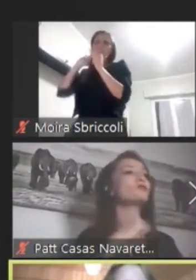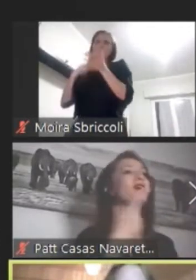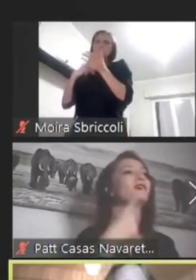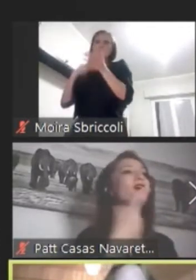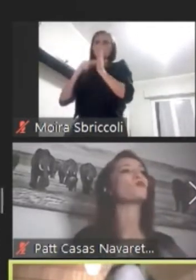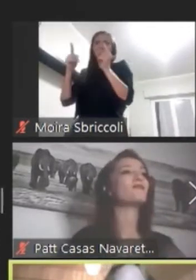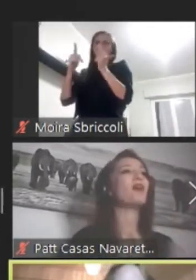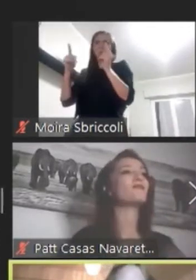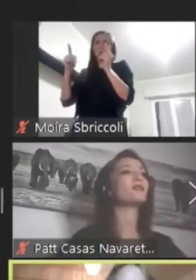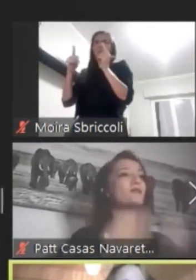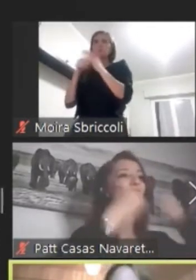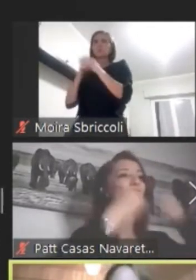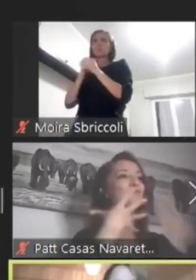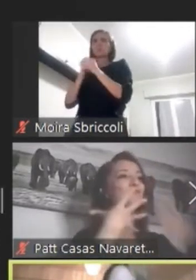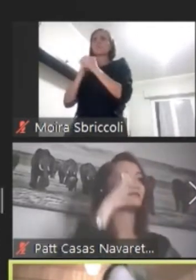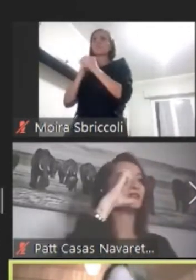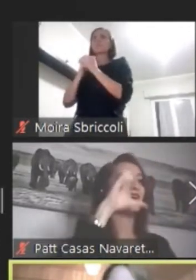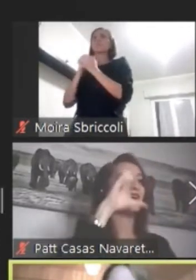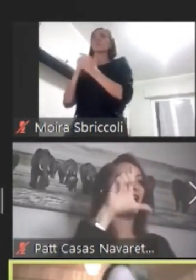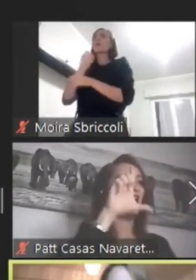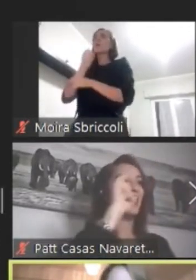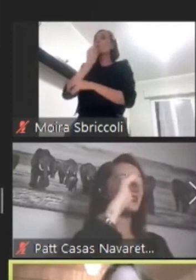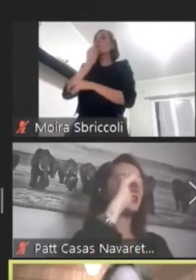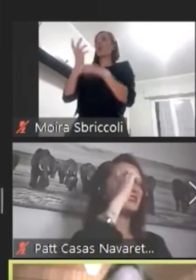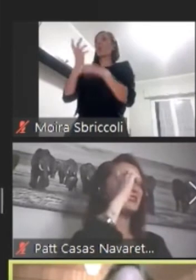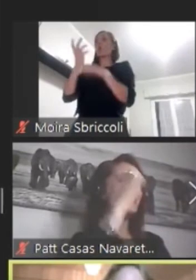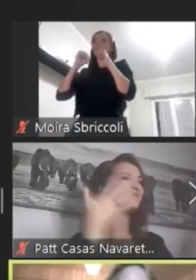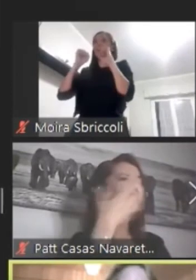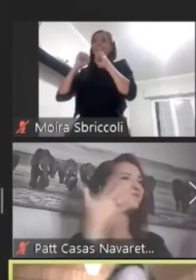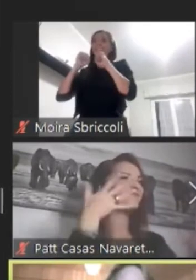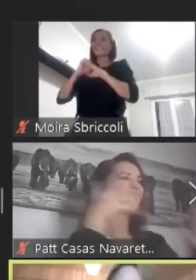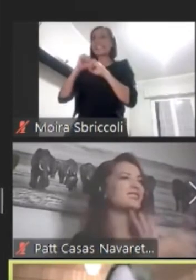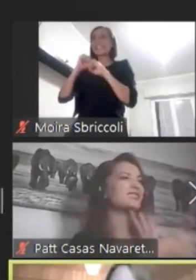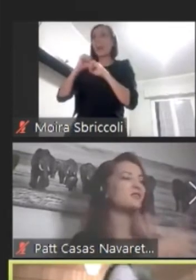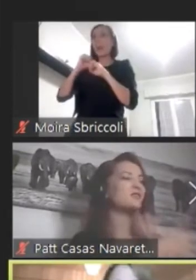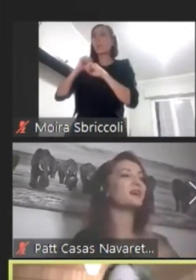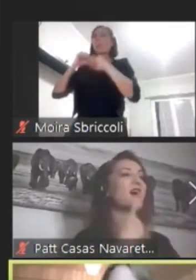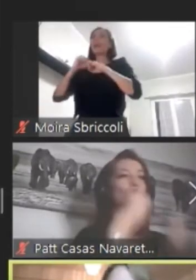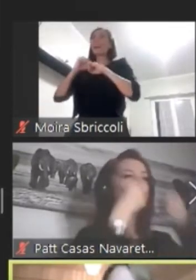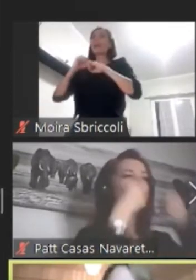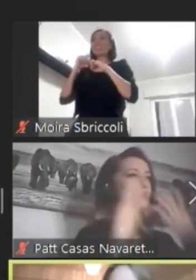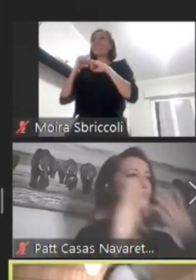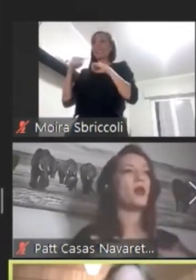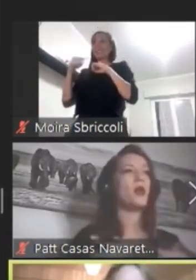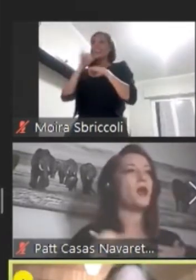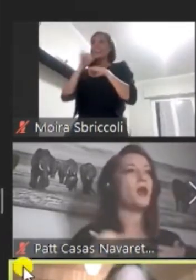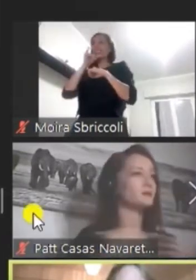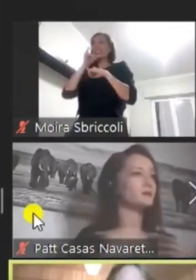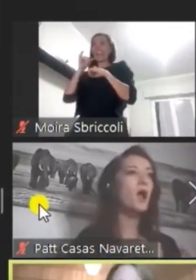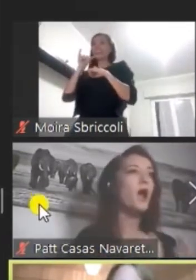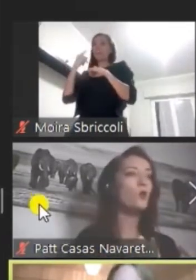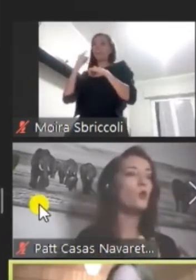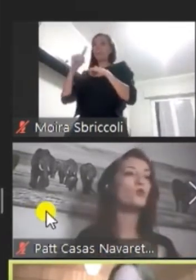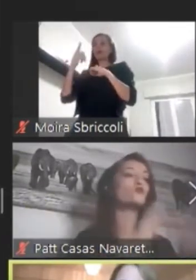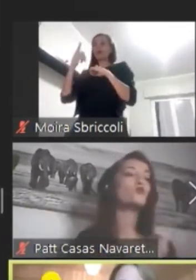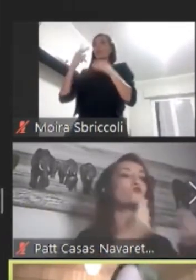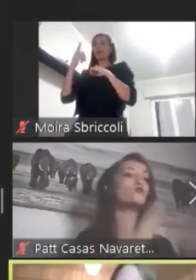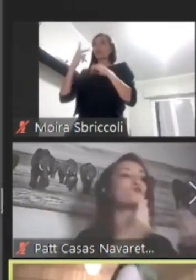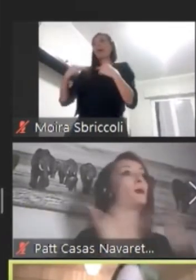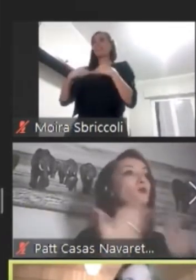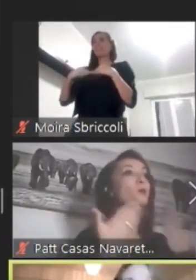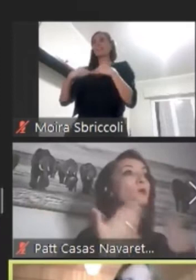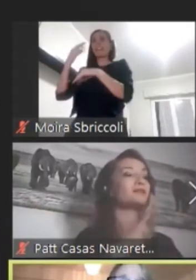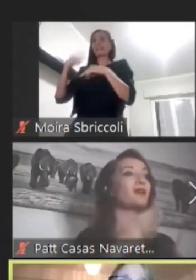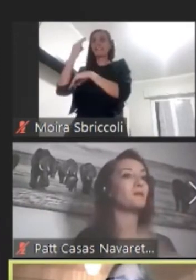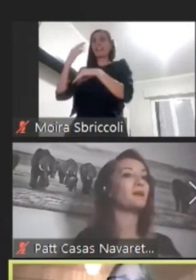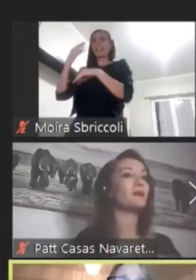is essential to live an elite life. So do you want to restore your health? You know, we have